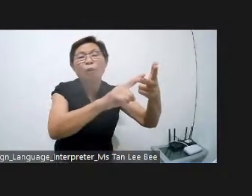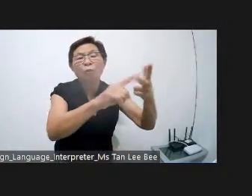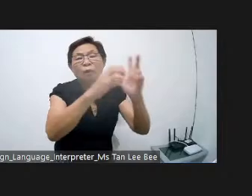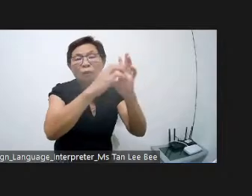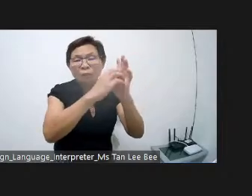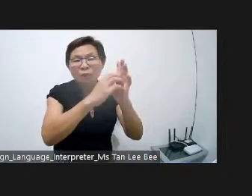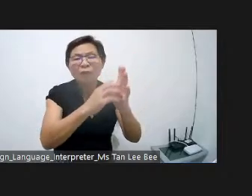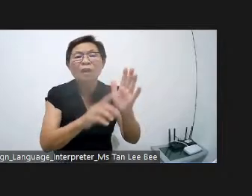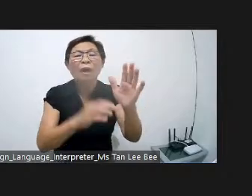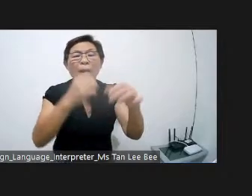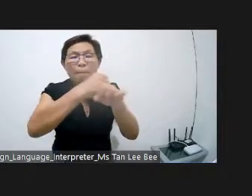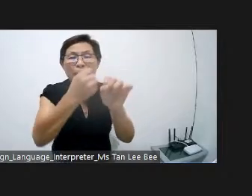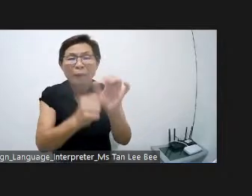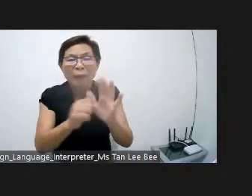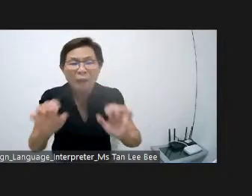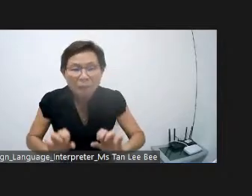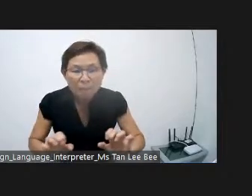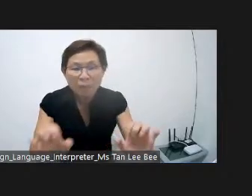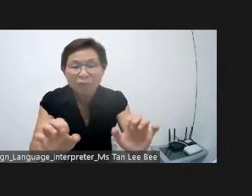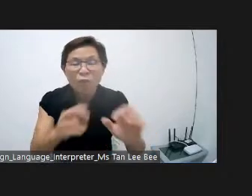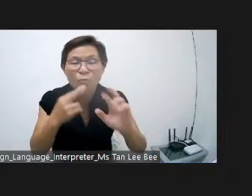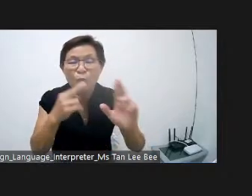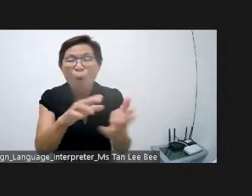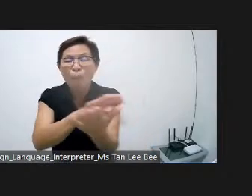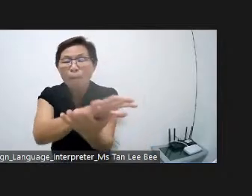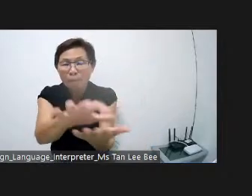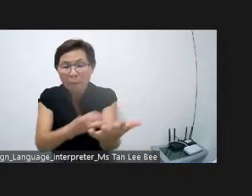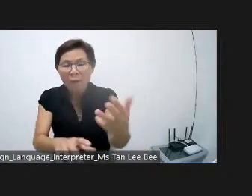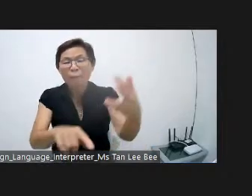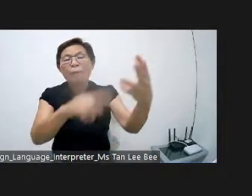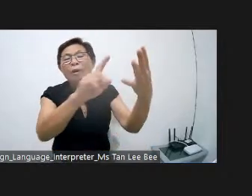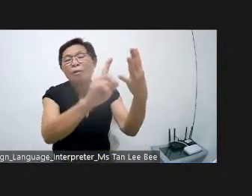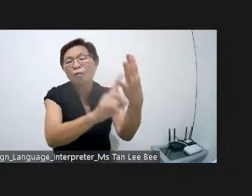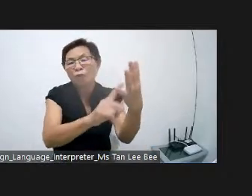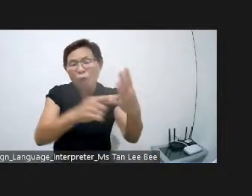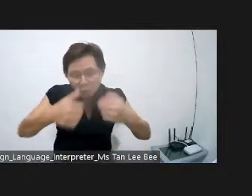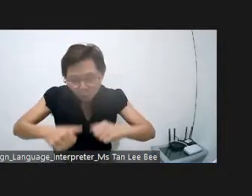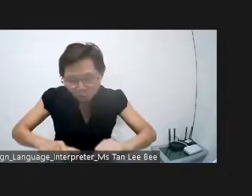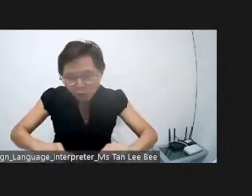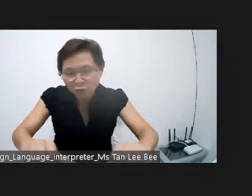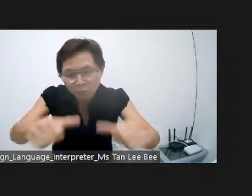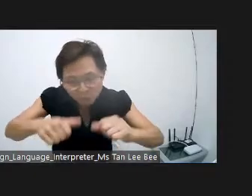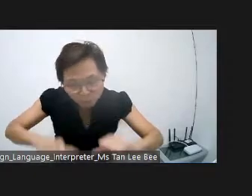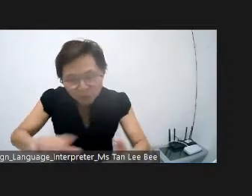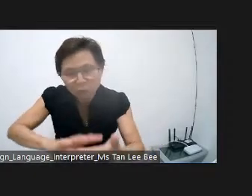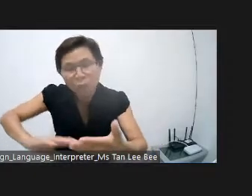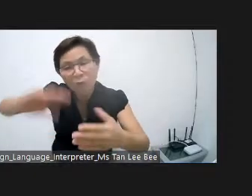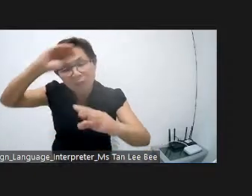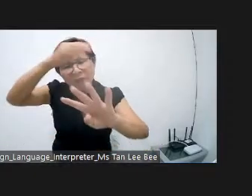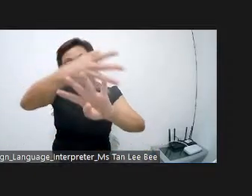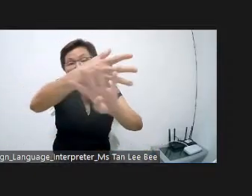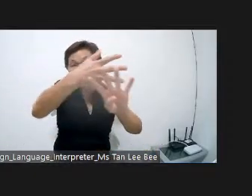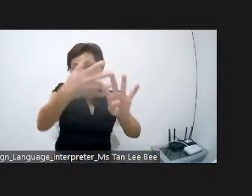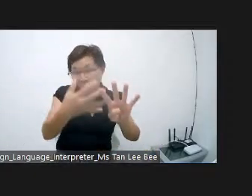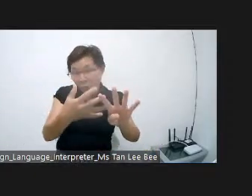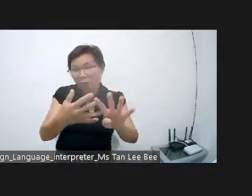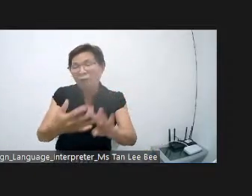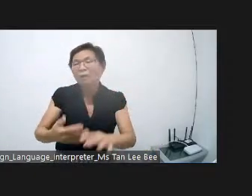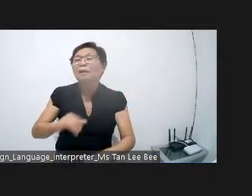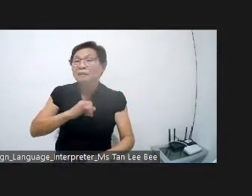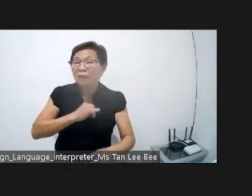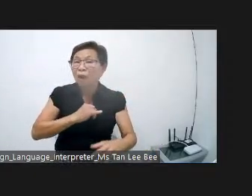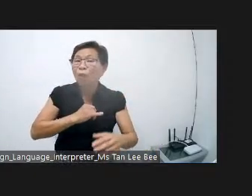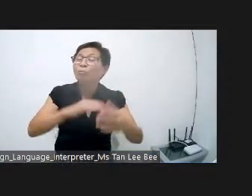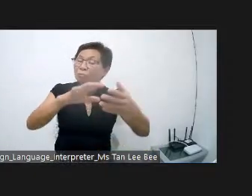an Emergency Response Plans, and Module 4, Continuity of Learning. Now allow me to briefly walk you